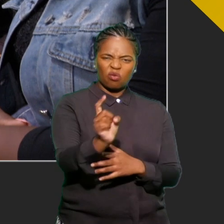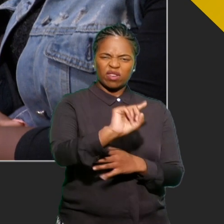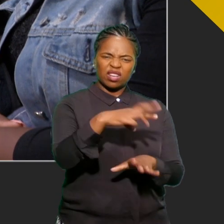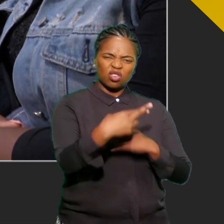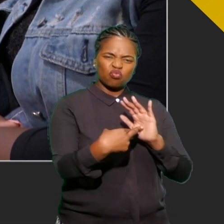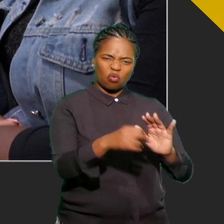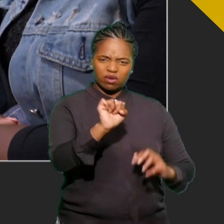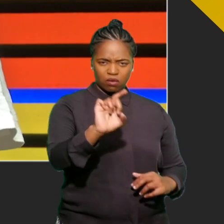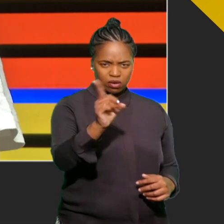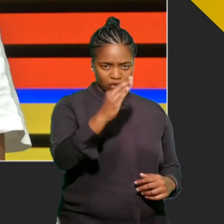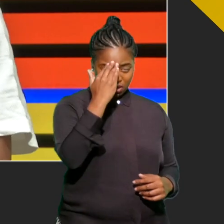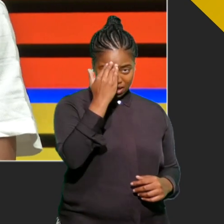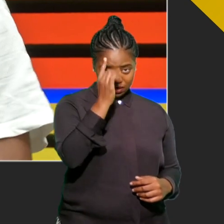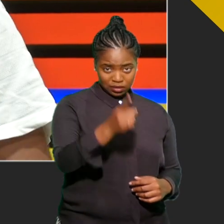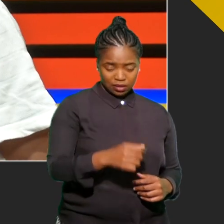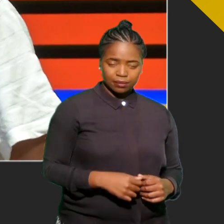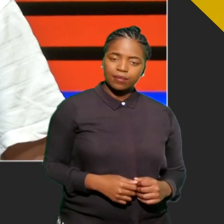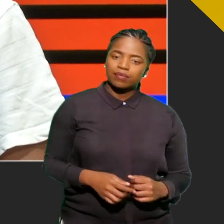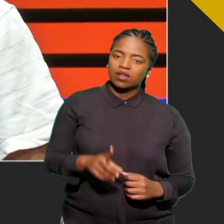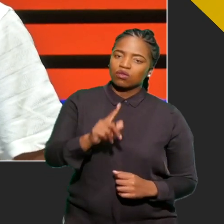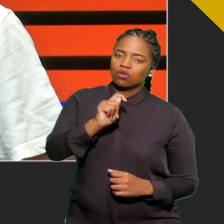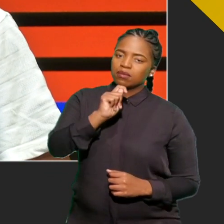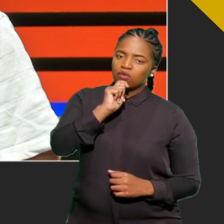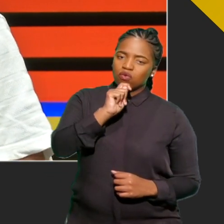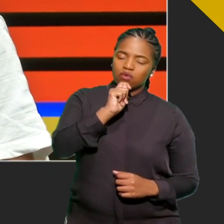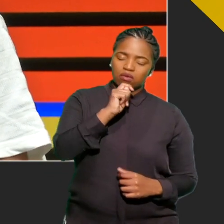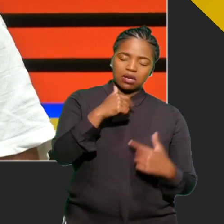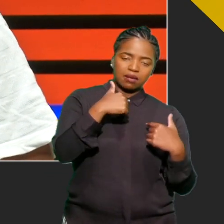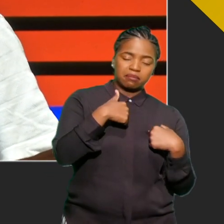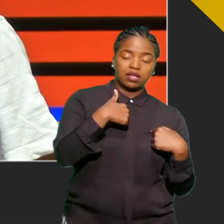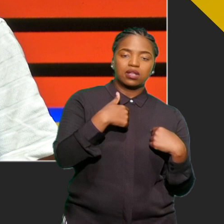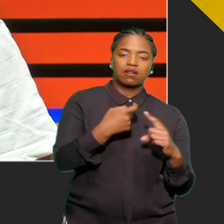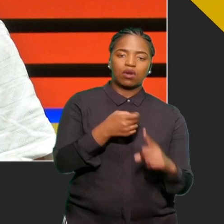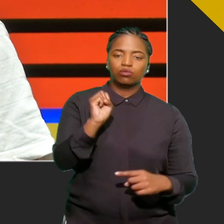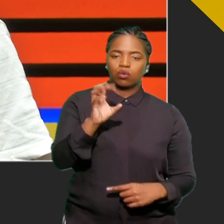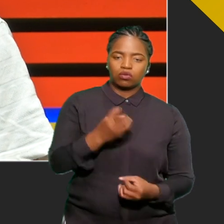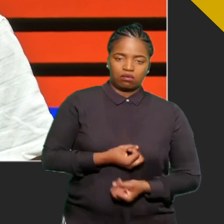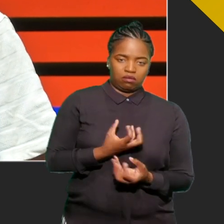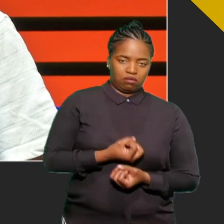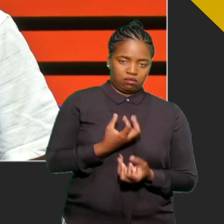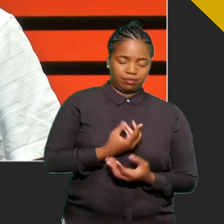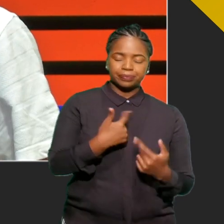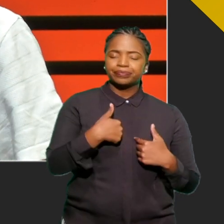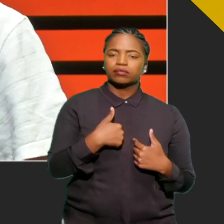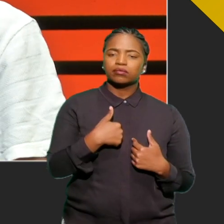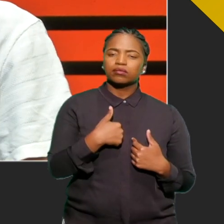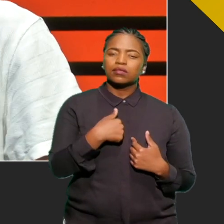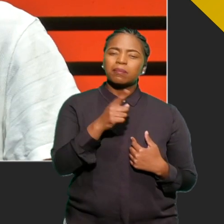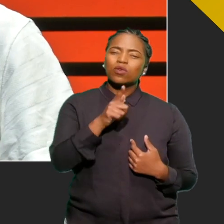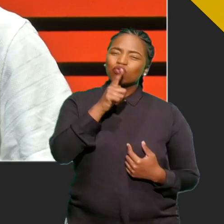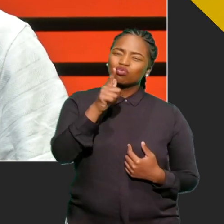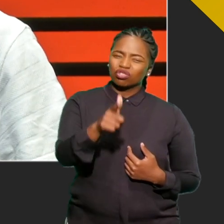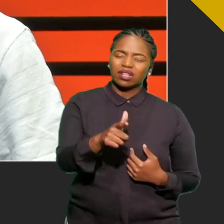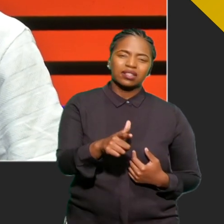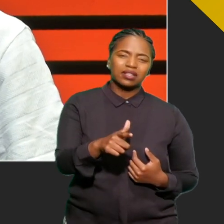life? Good morning, guys. It is the influential poet. Mr. Mia, to tell the truth, man,